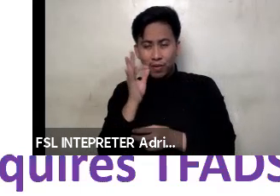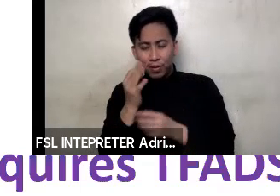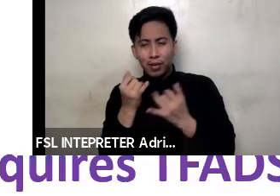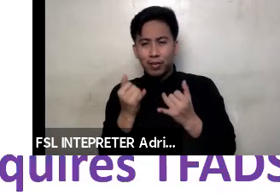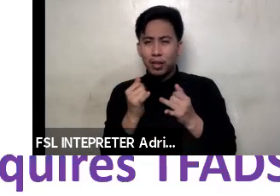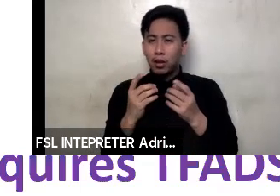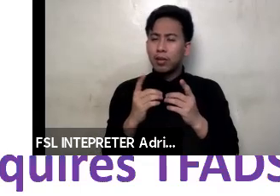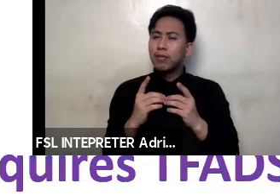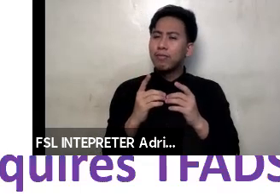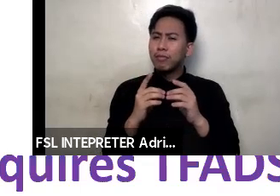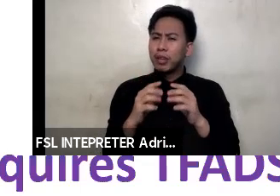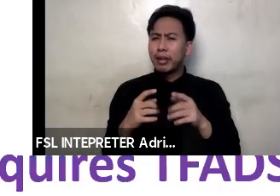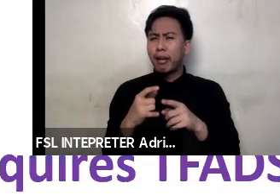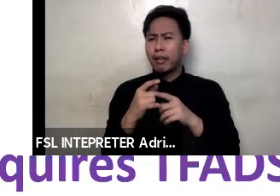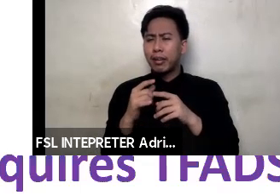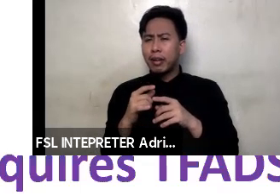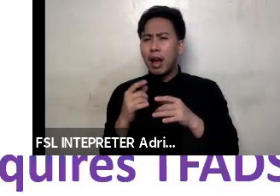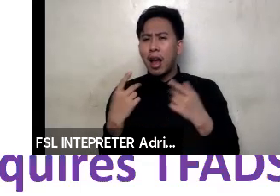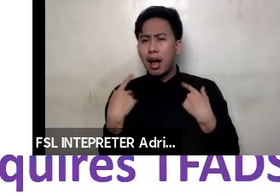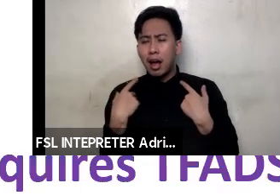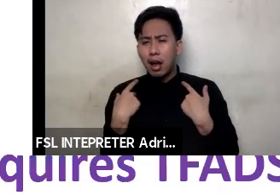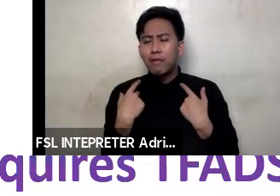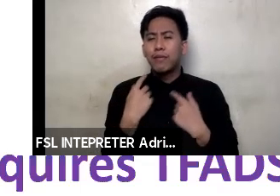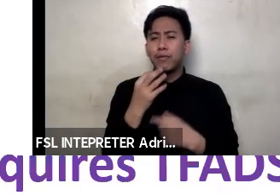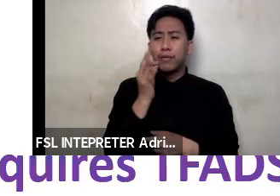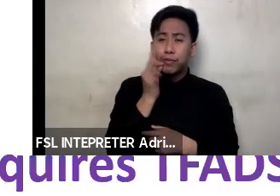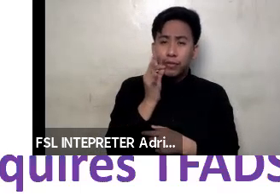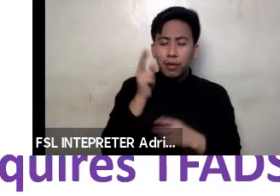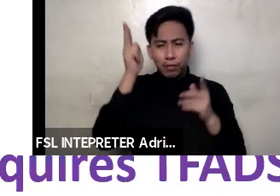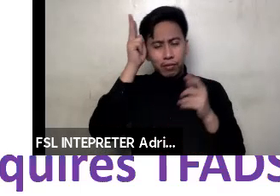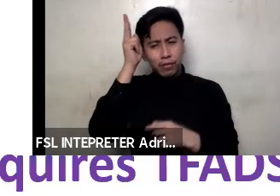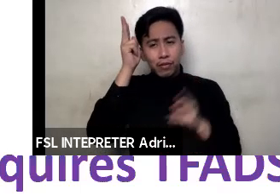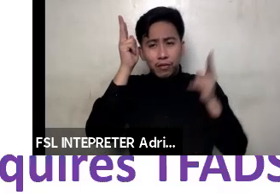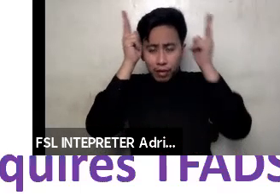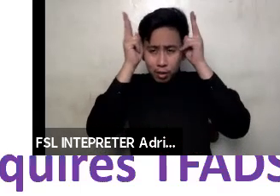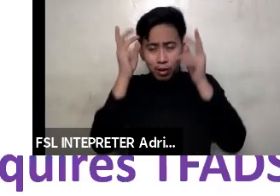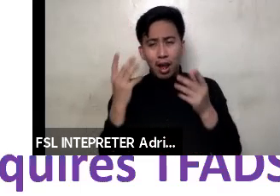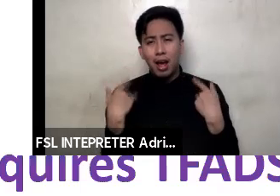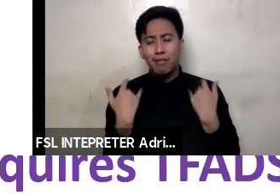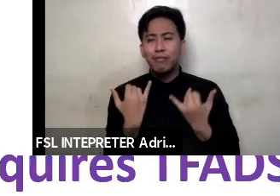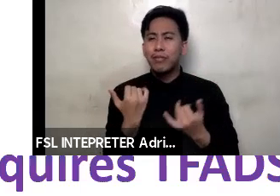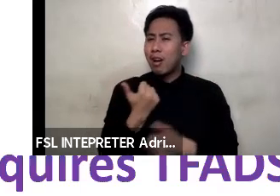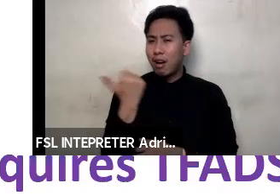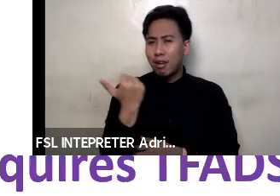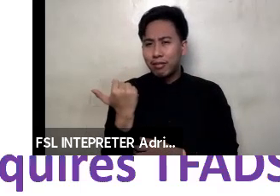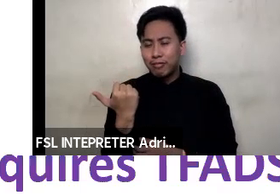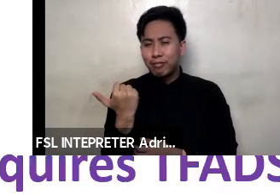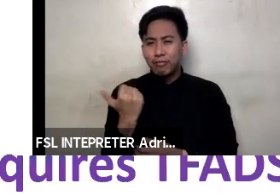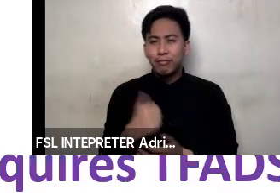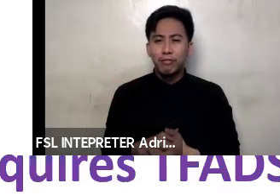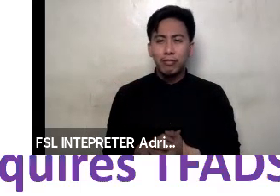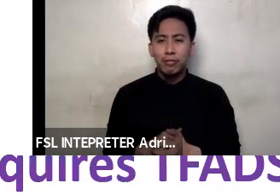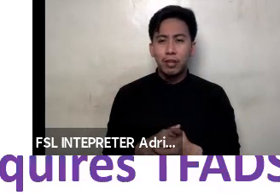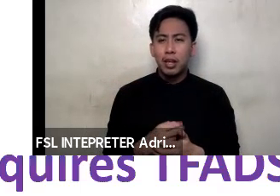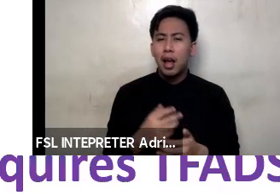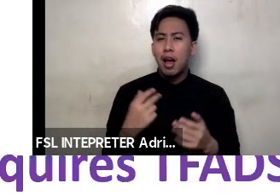and vegetables, and the other fruits and vegetables. And then yung grow natin, nanganak din sa 4. Fish and meat, legumes and nuts,